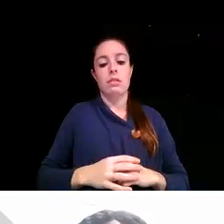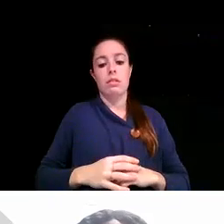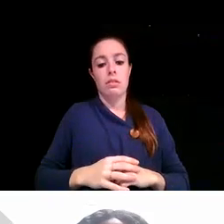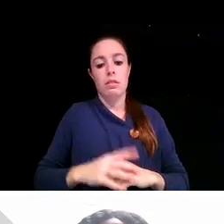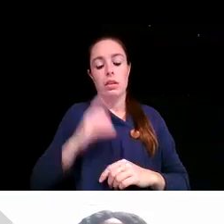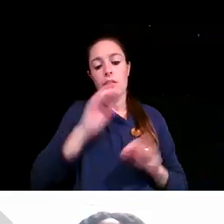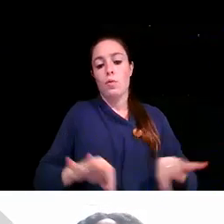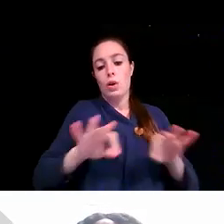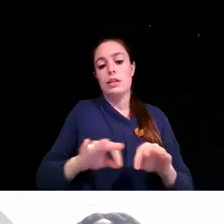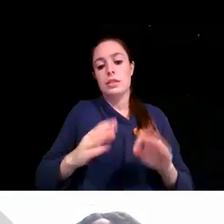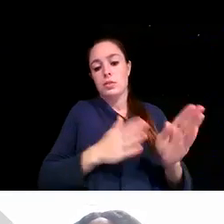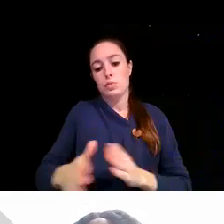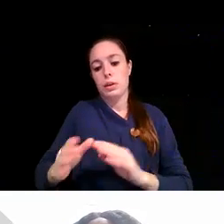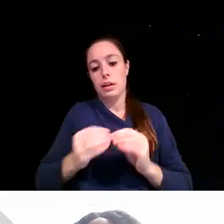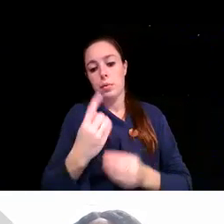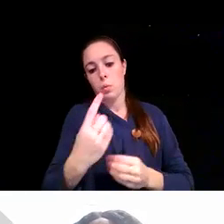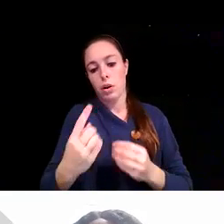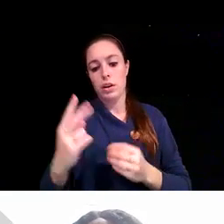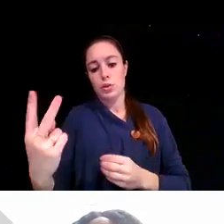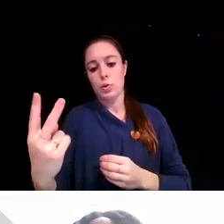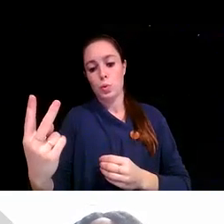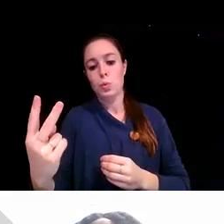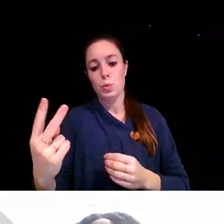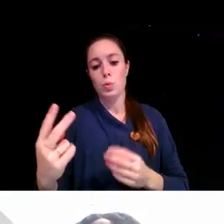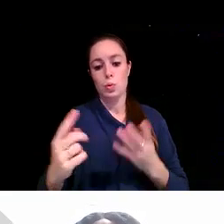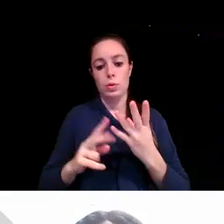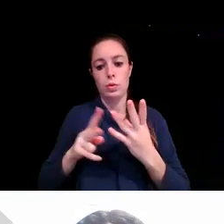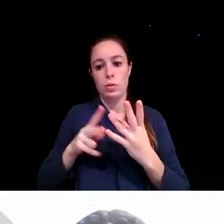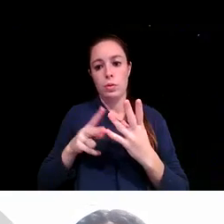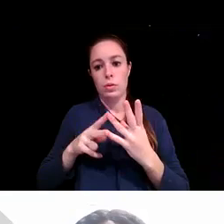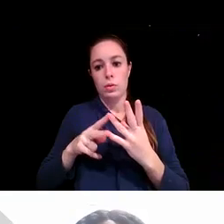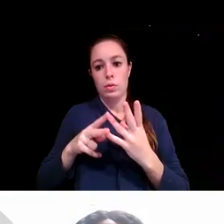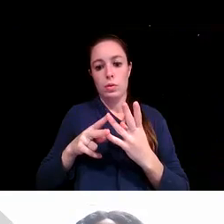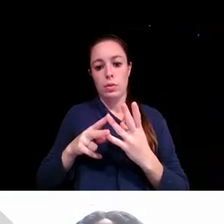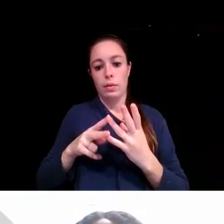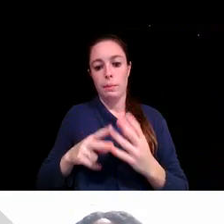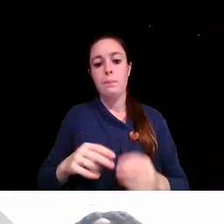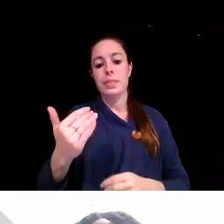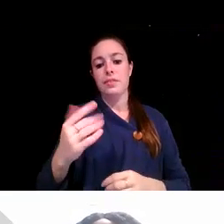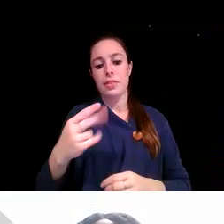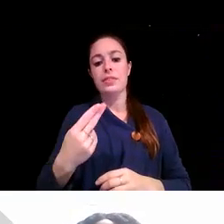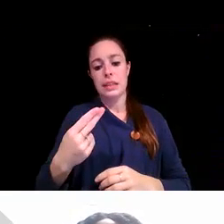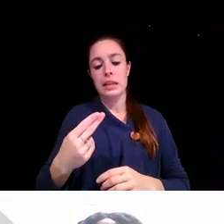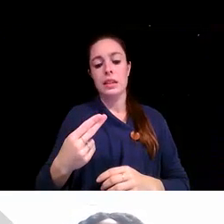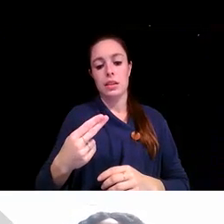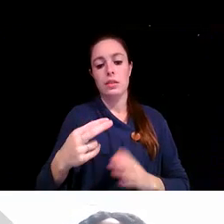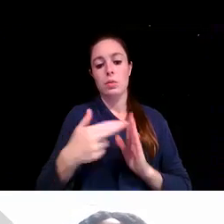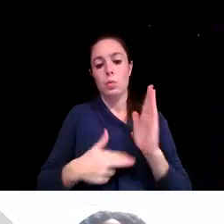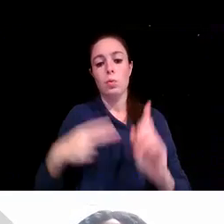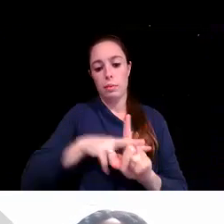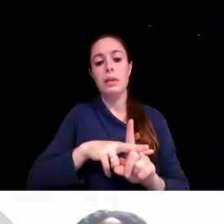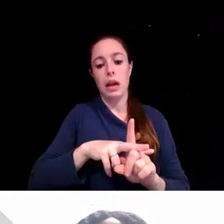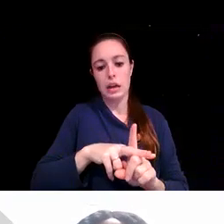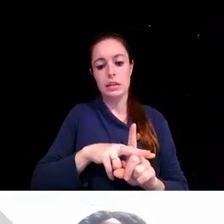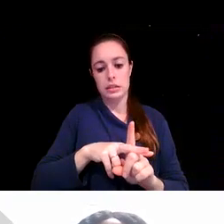and 2, the 15th of the month rule stands. Plan selected under Essential Plan 1 and